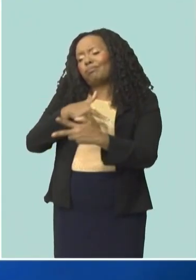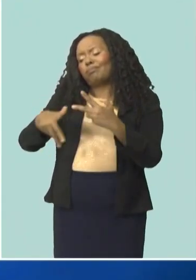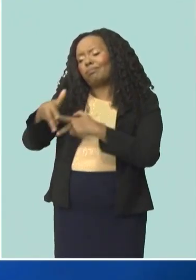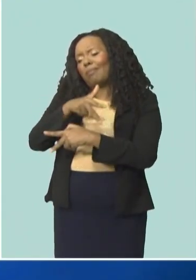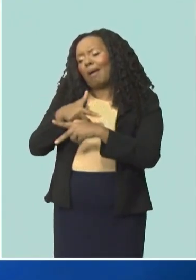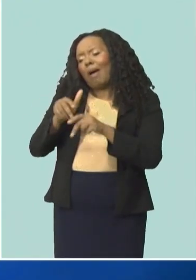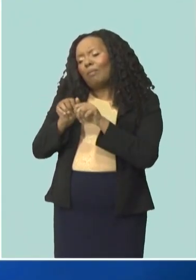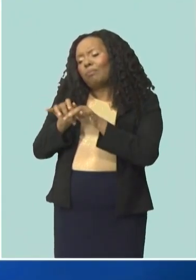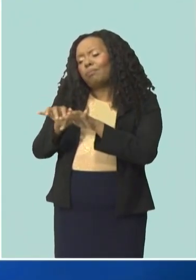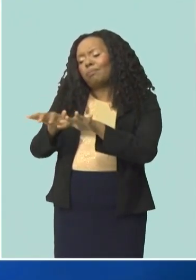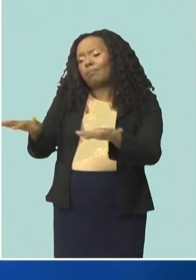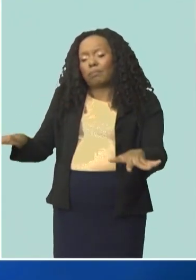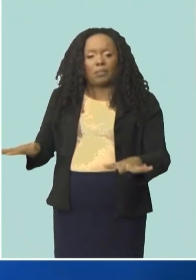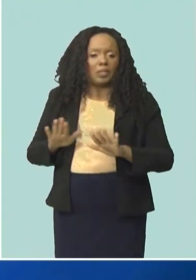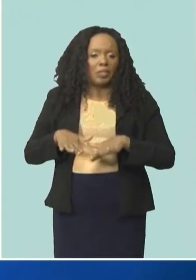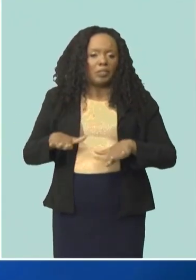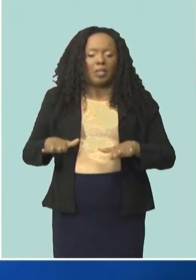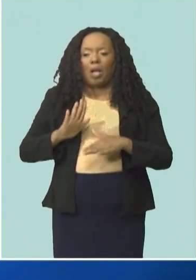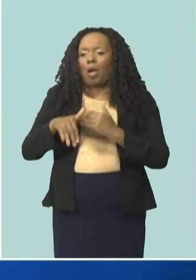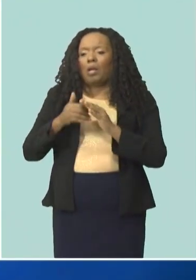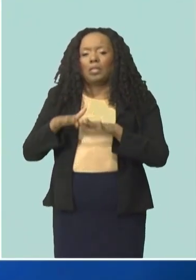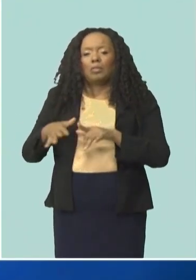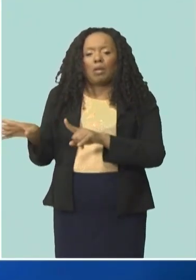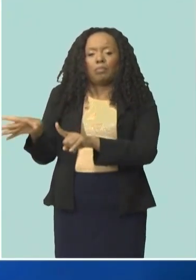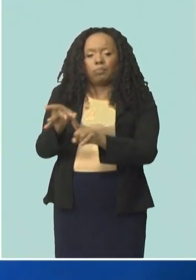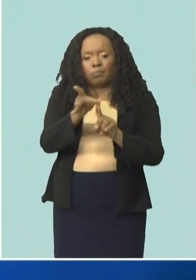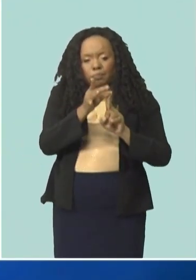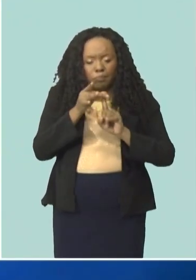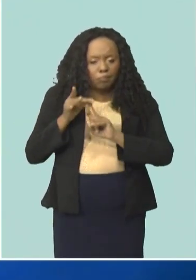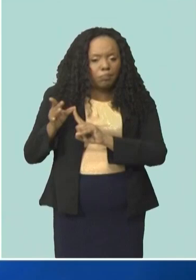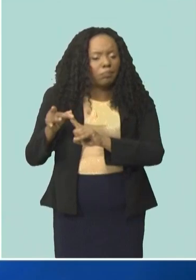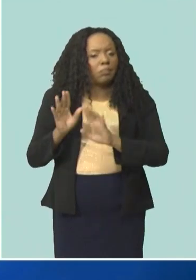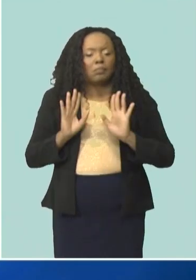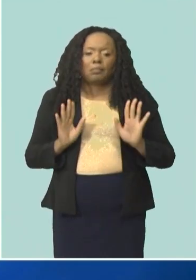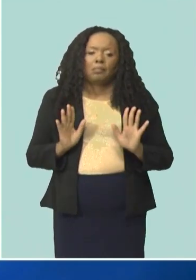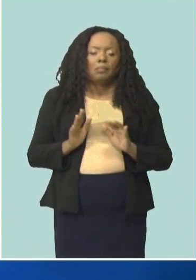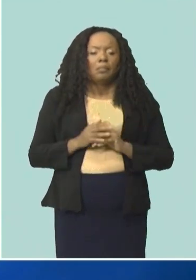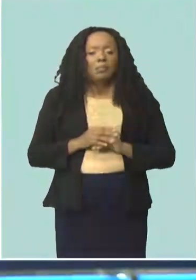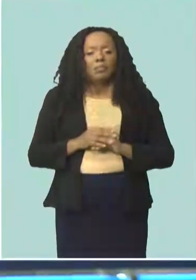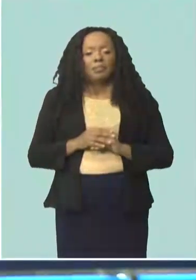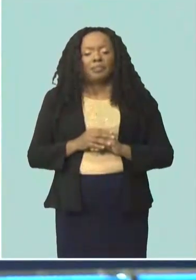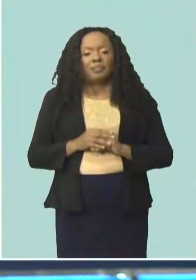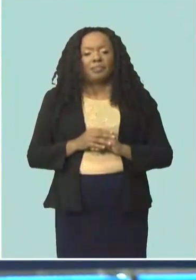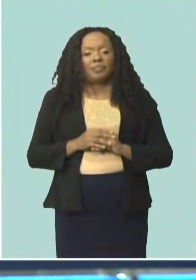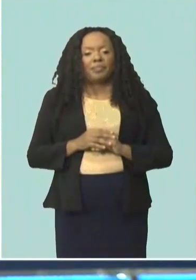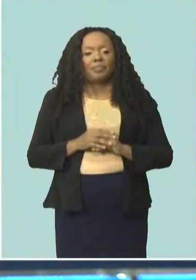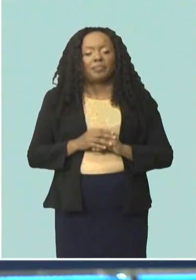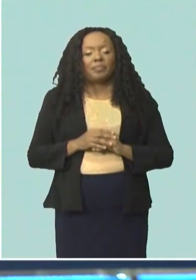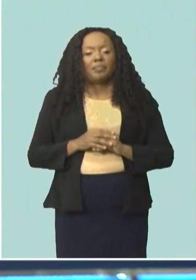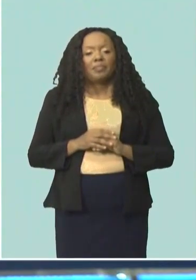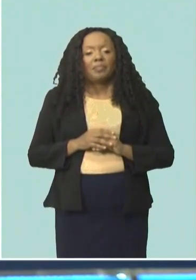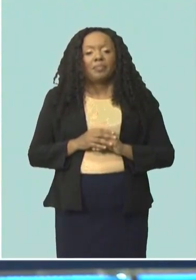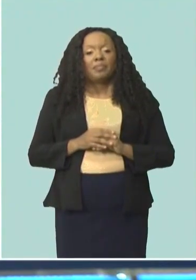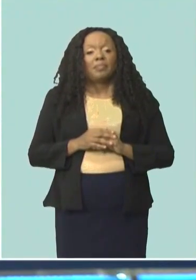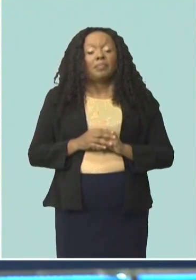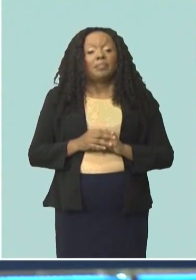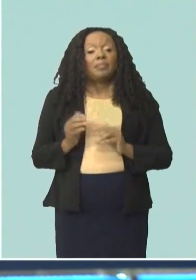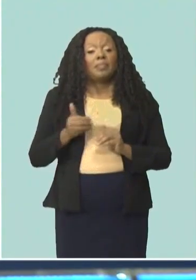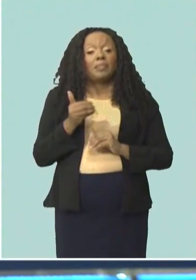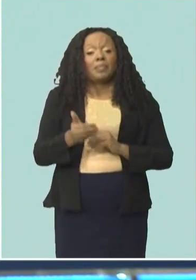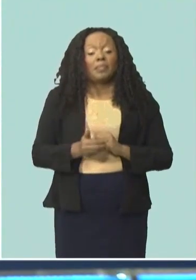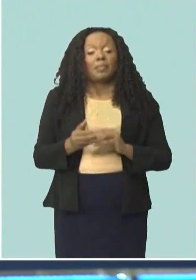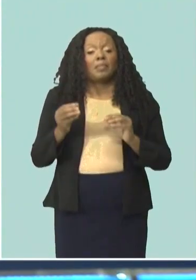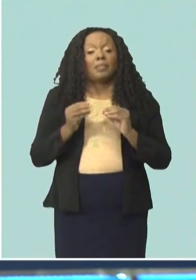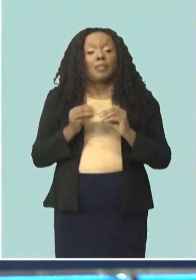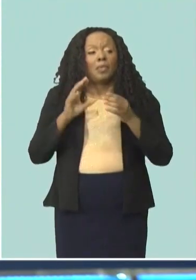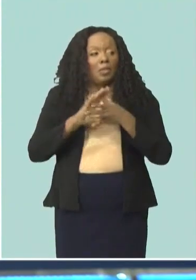the other classmates, and then they take it to their homes where they may be vulnerable people. Coming up after the break, Carrie